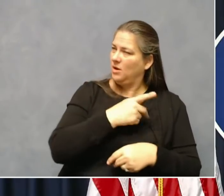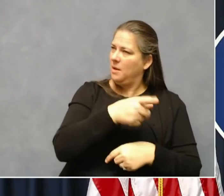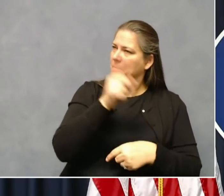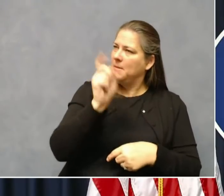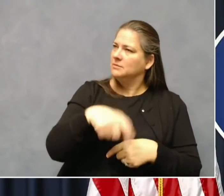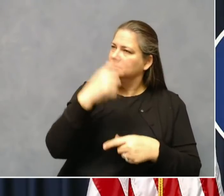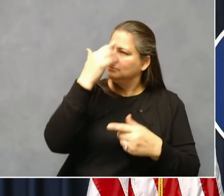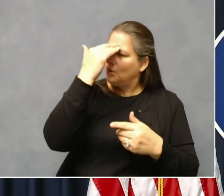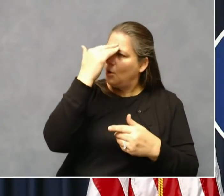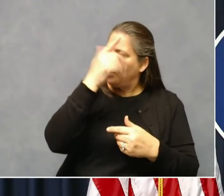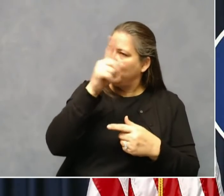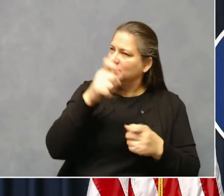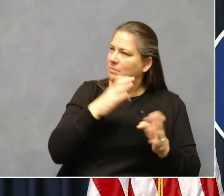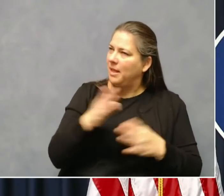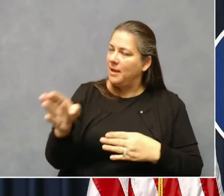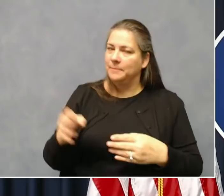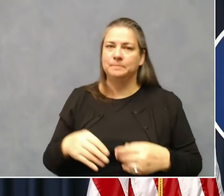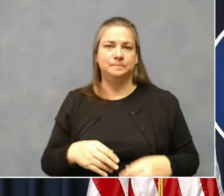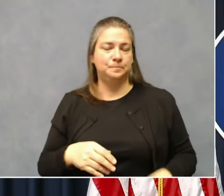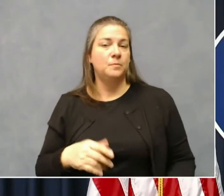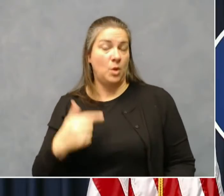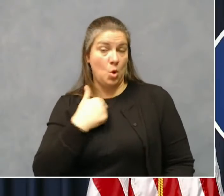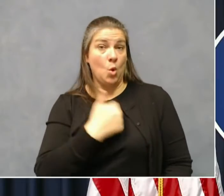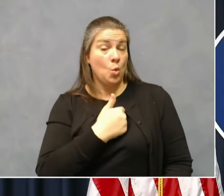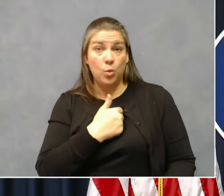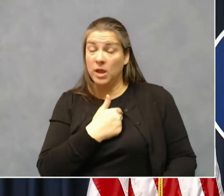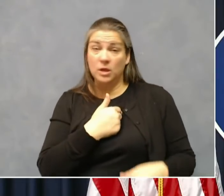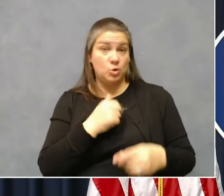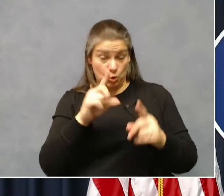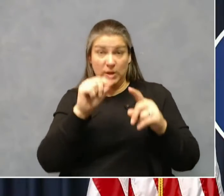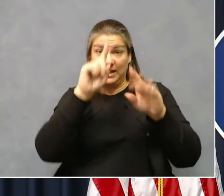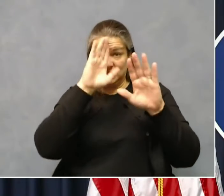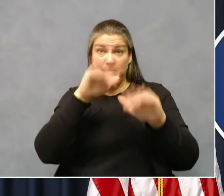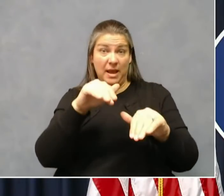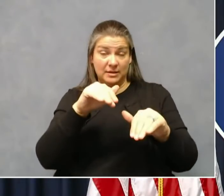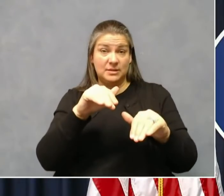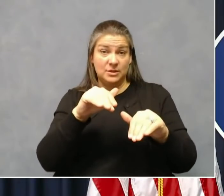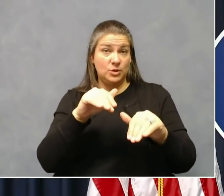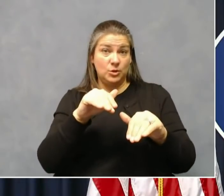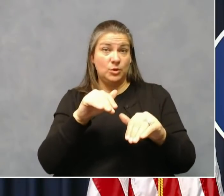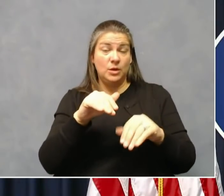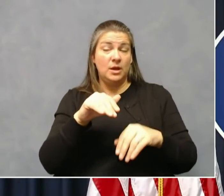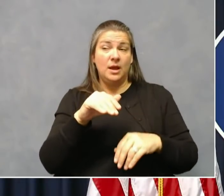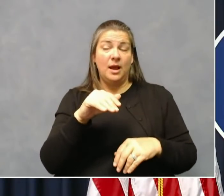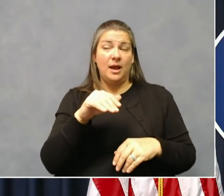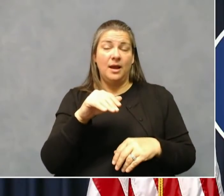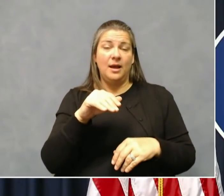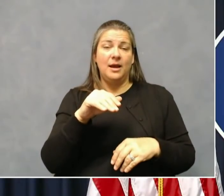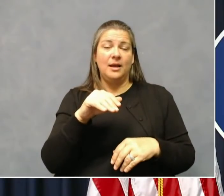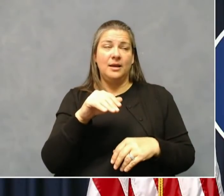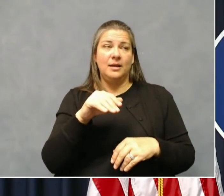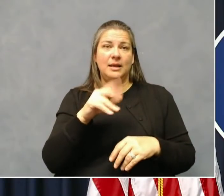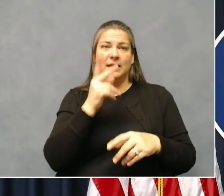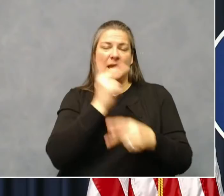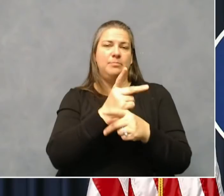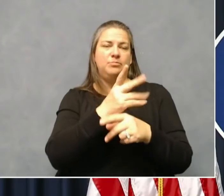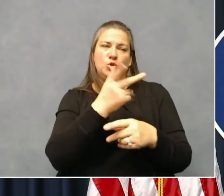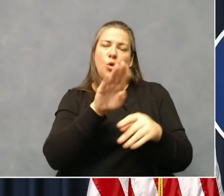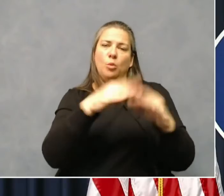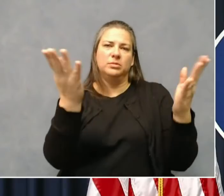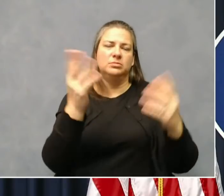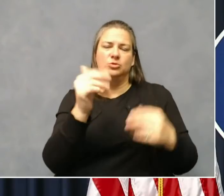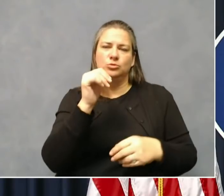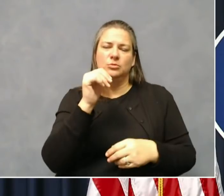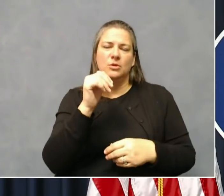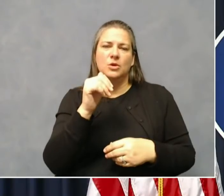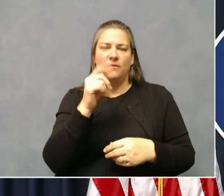We fully expect to not renew that piece of the executive order, and for restaurants to be